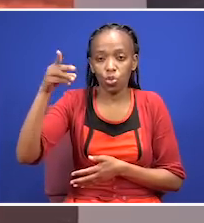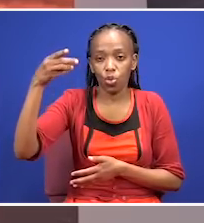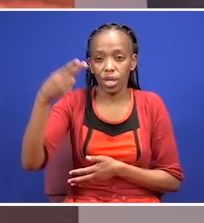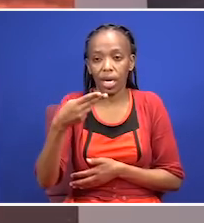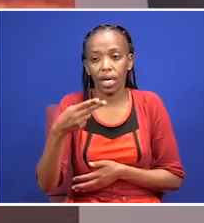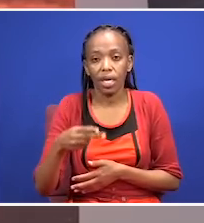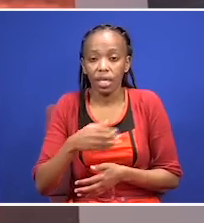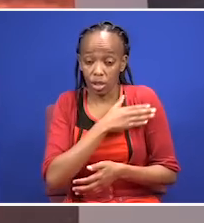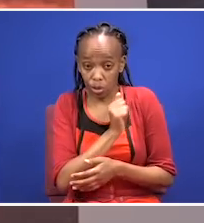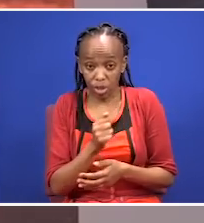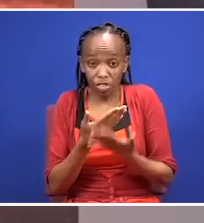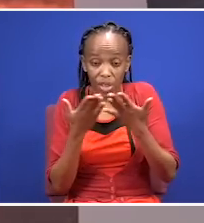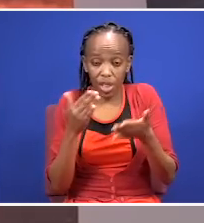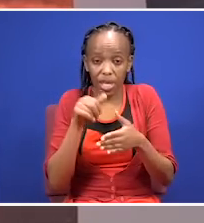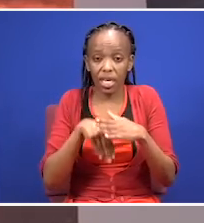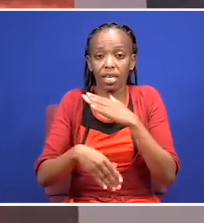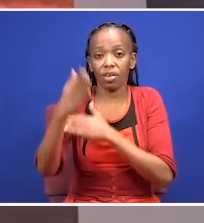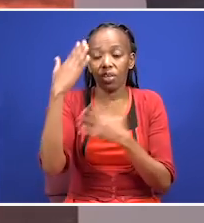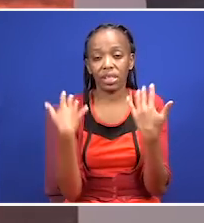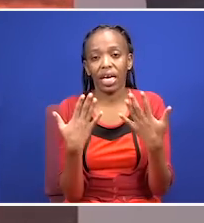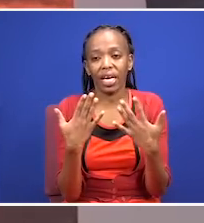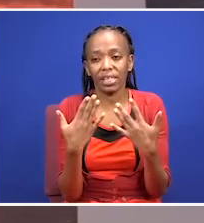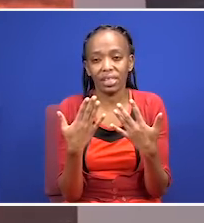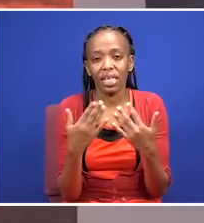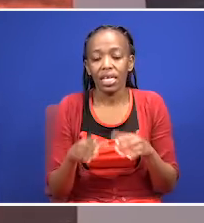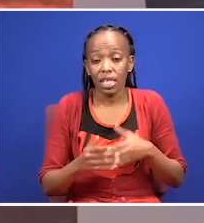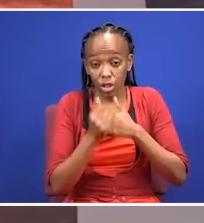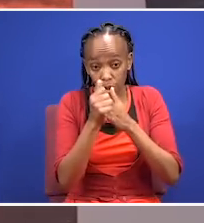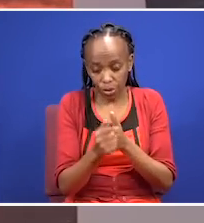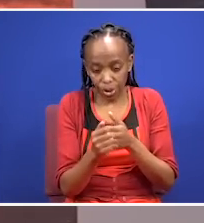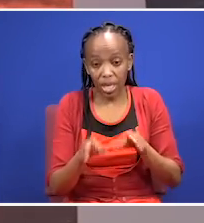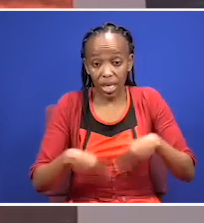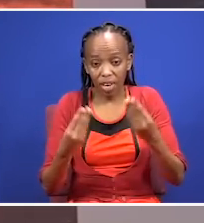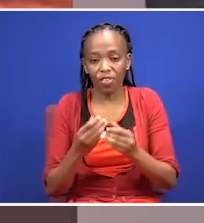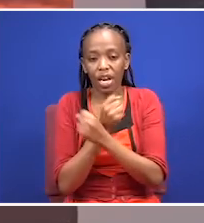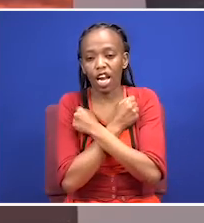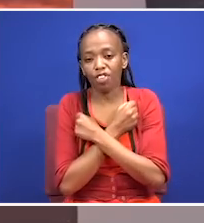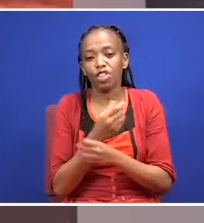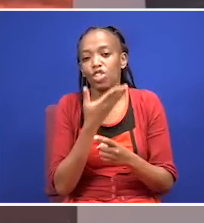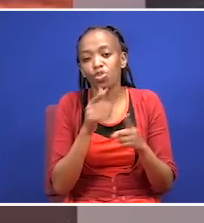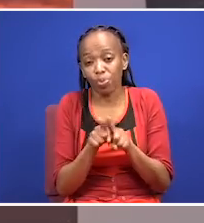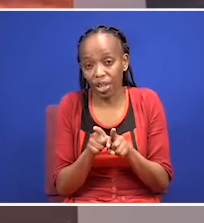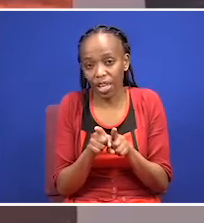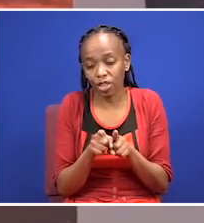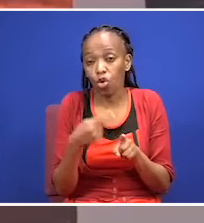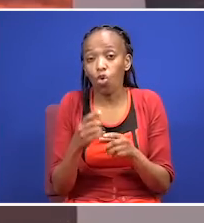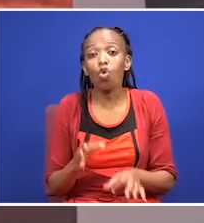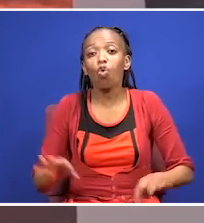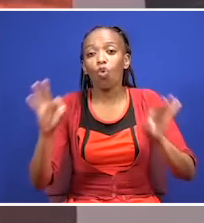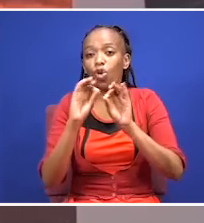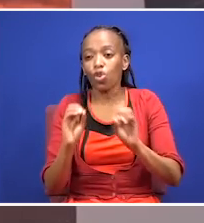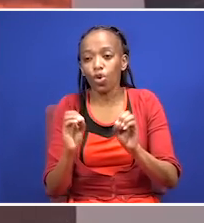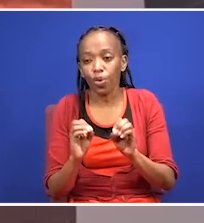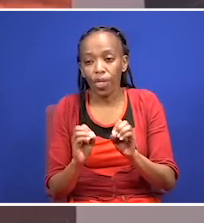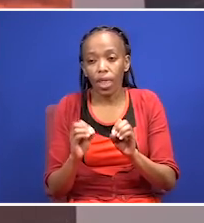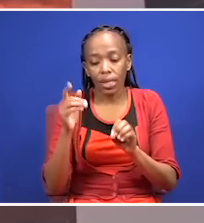joseph was indeed an instrument in god's hands he extended love to his undeserving brothers kindly note undeserving brothers